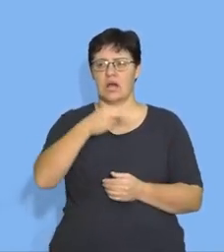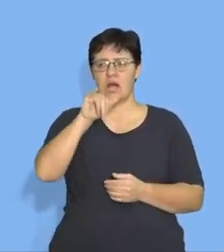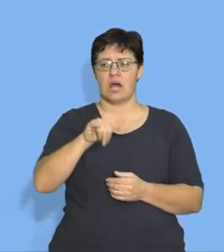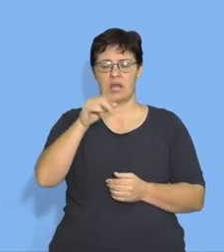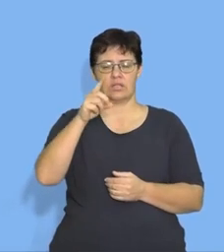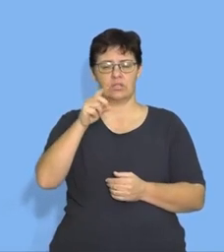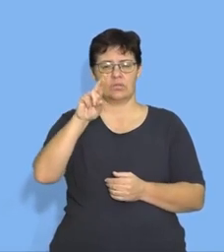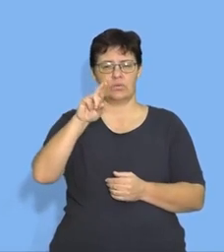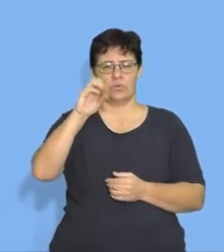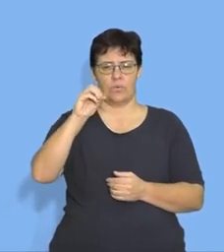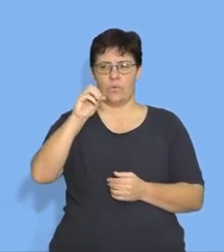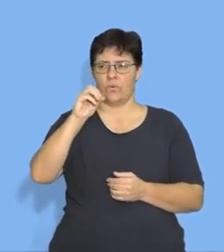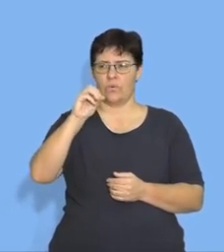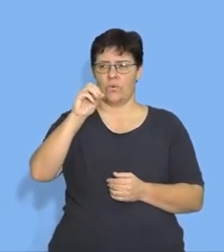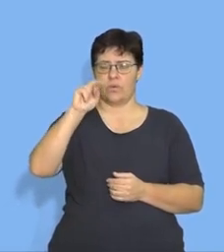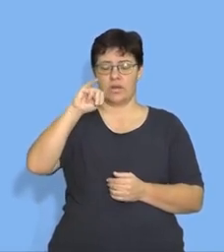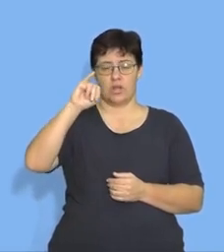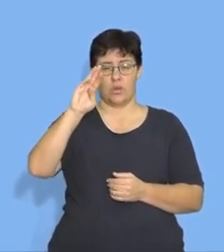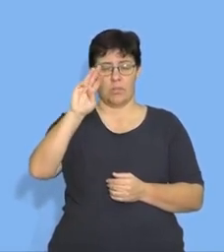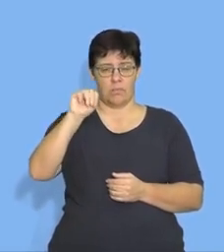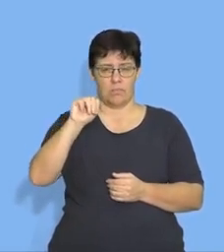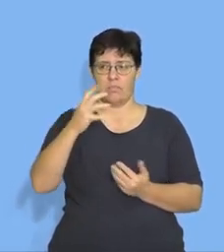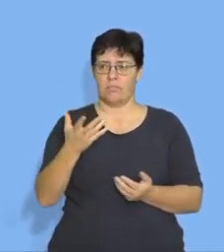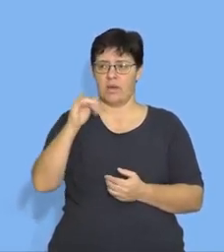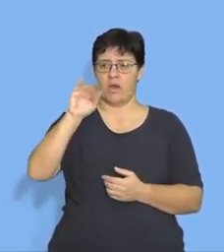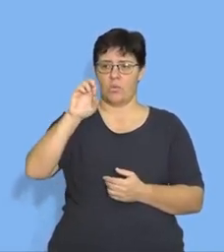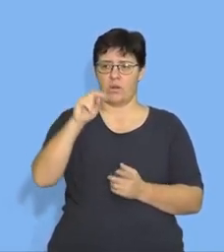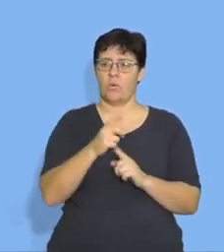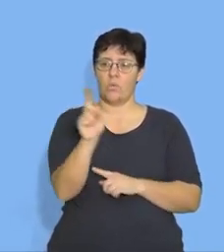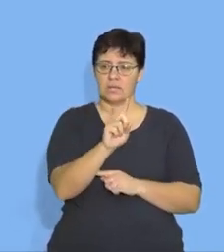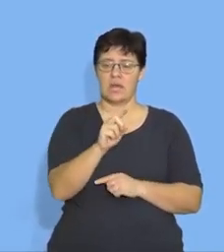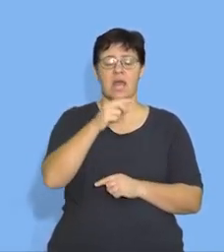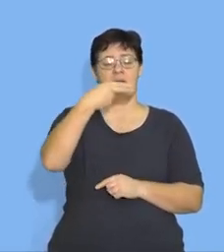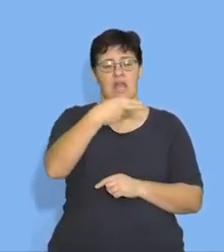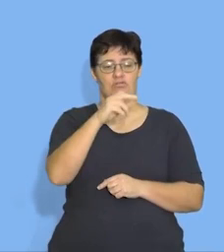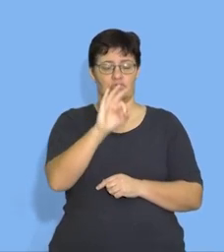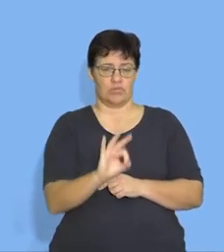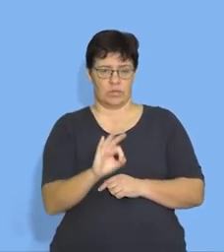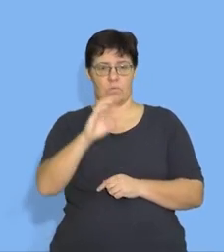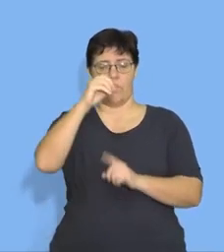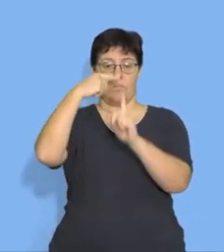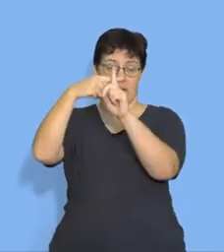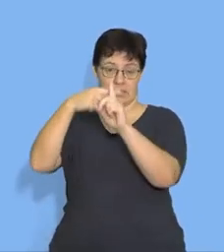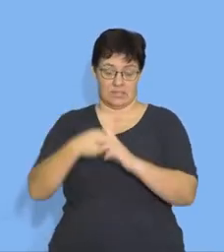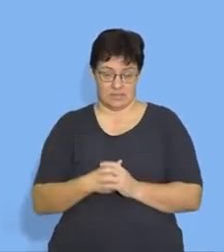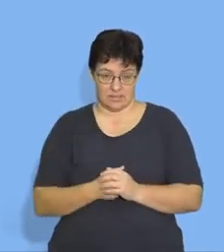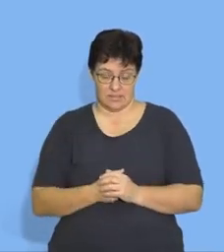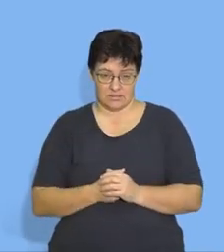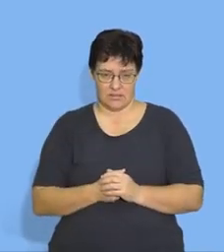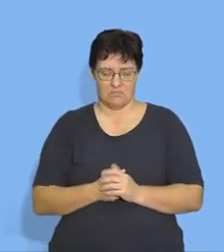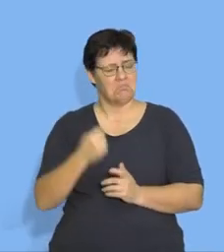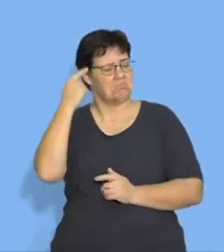So the formula for hydronium ion is H3O+. This suggests that if you come to think